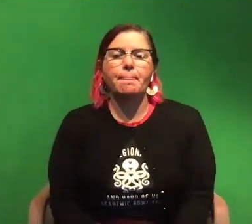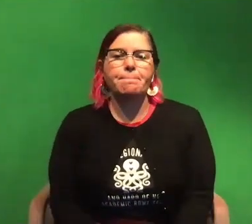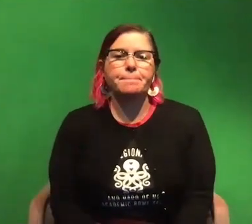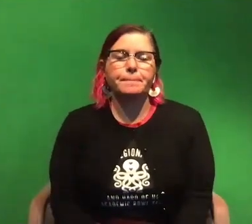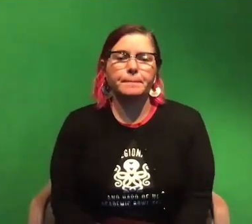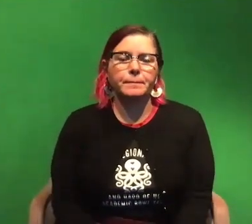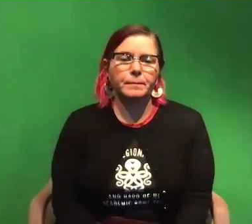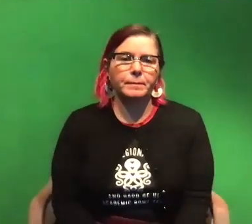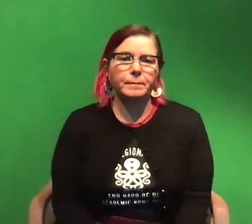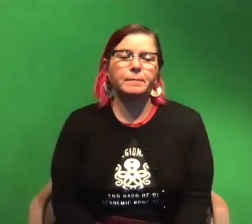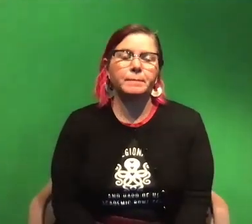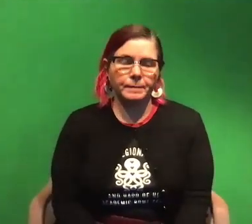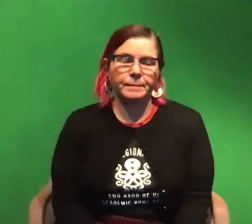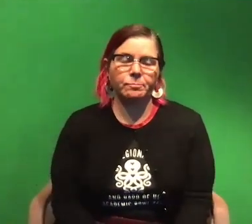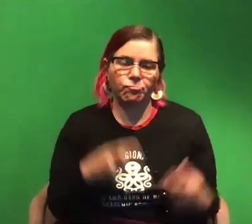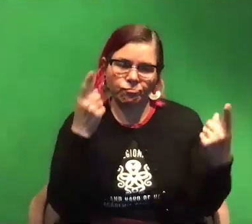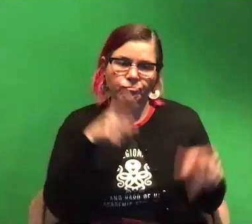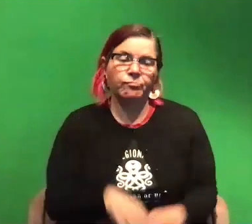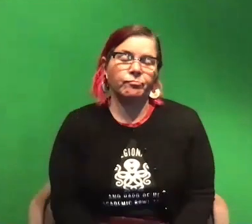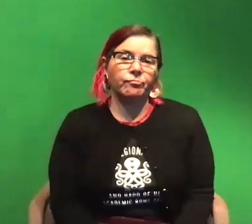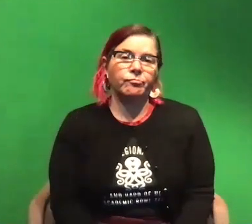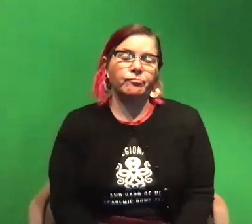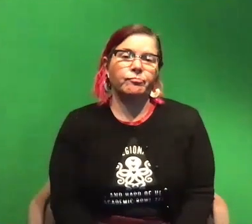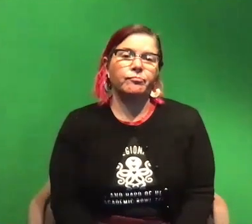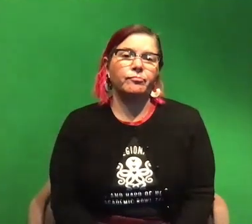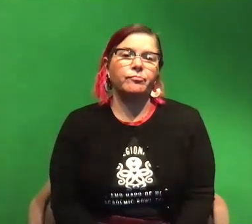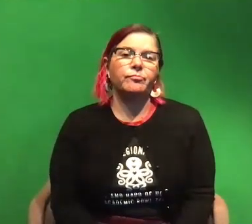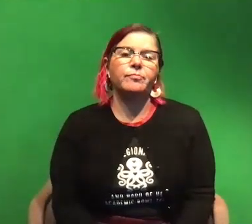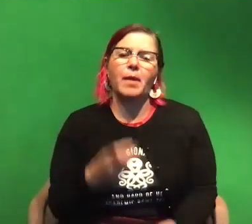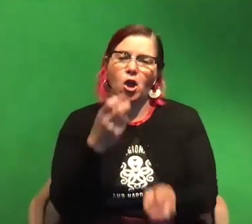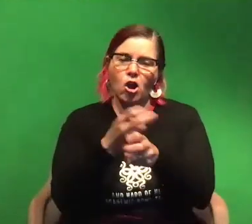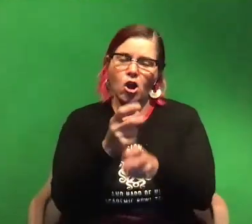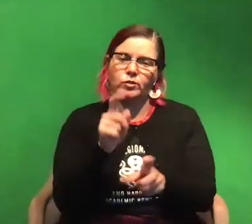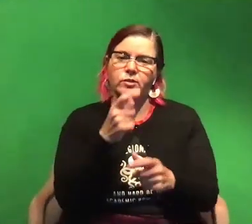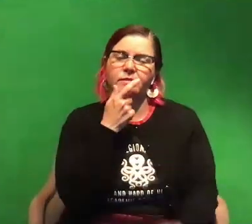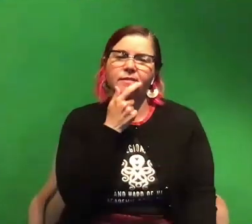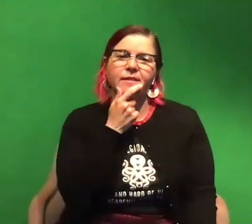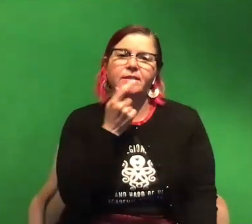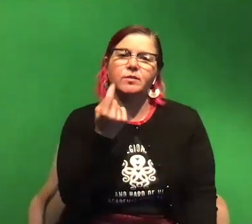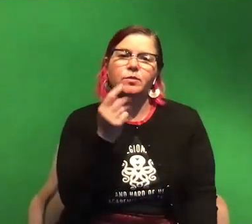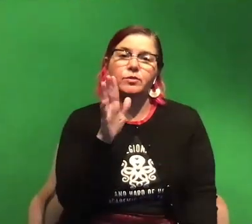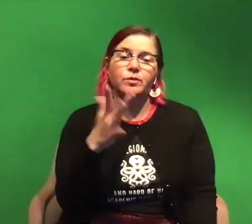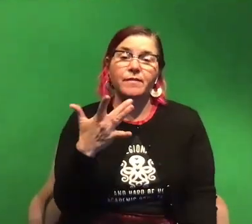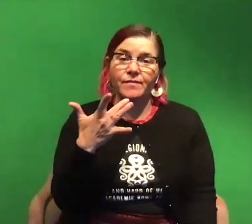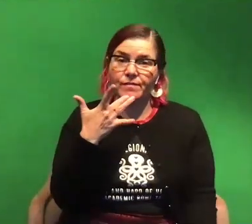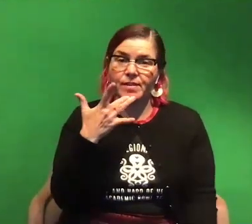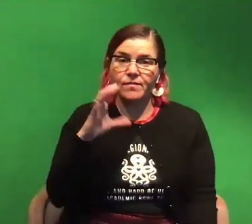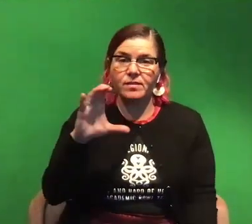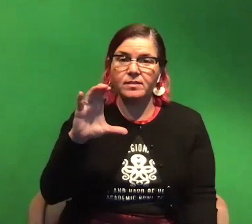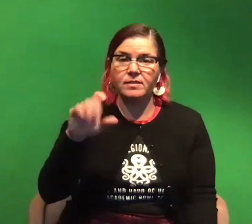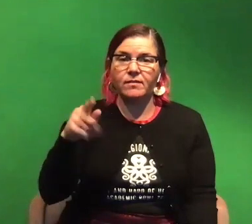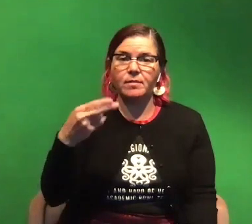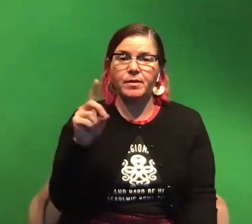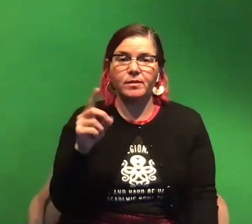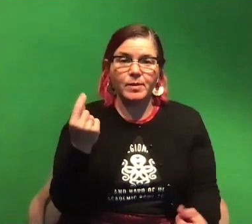Totally. All right. This is going to be maybe the hardest question of the day. What is your favorite cephalopod?